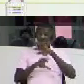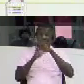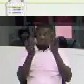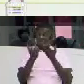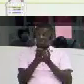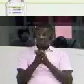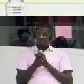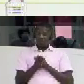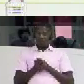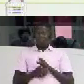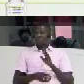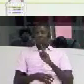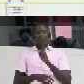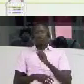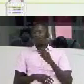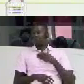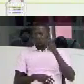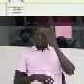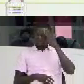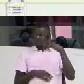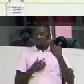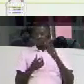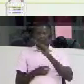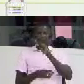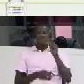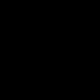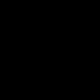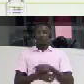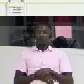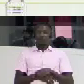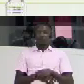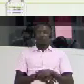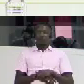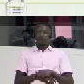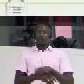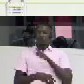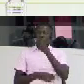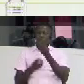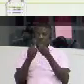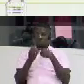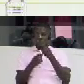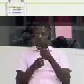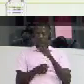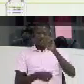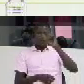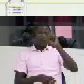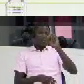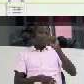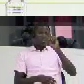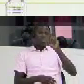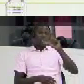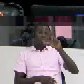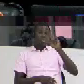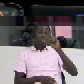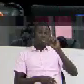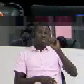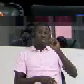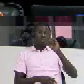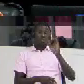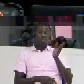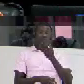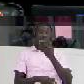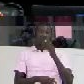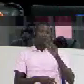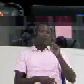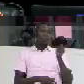déedéet xaw ma seen tur. I did not know their names. You mentioned tudda nga fi Solo Jiba. moom rek la xamee si